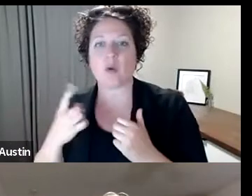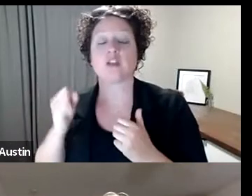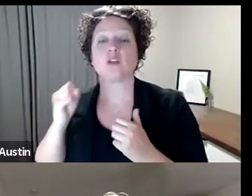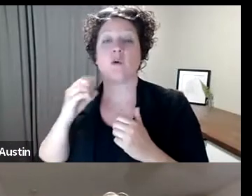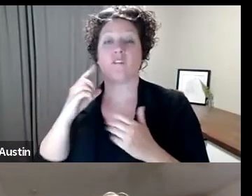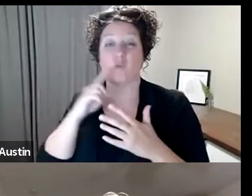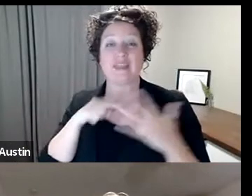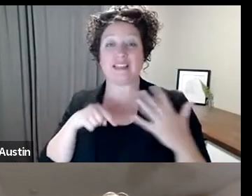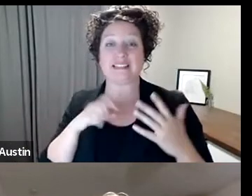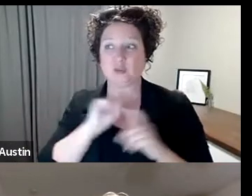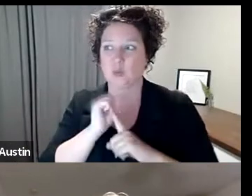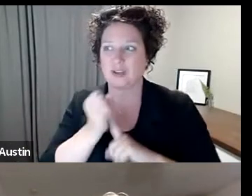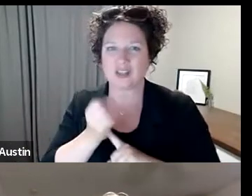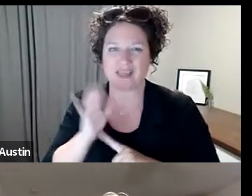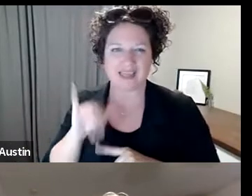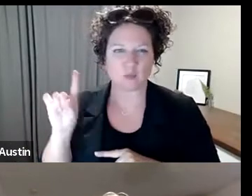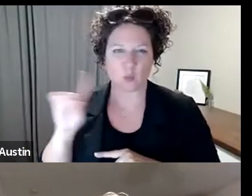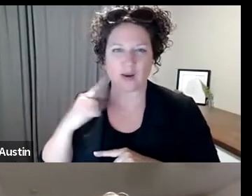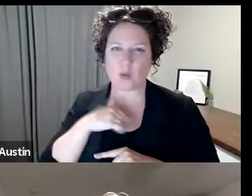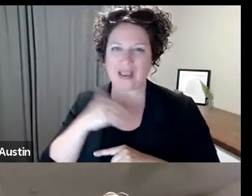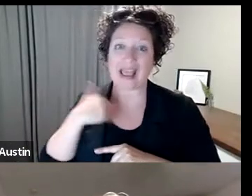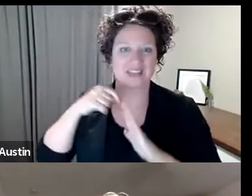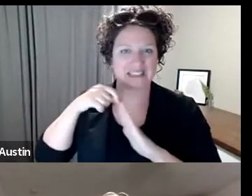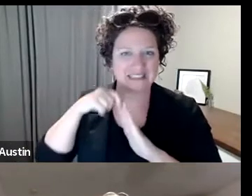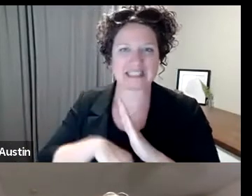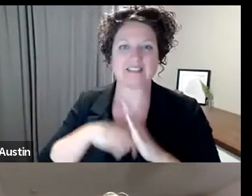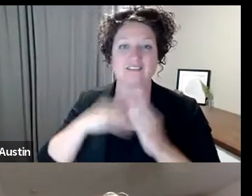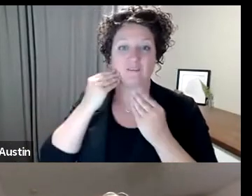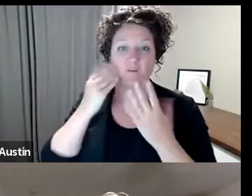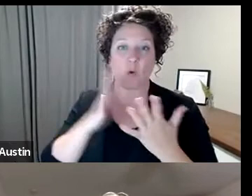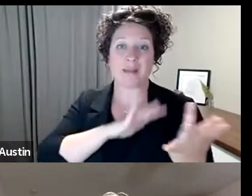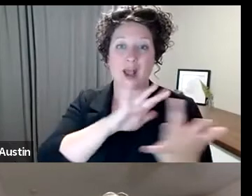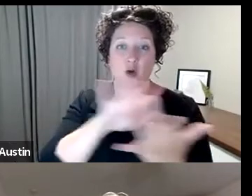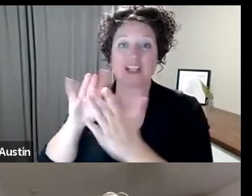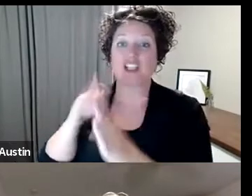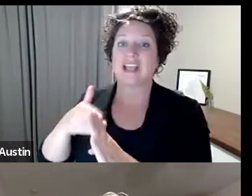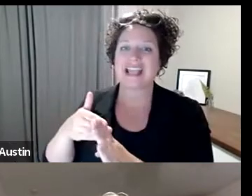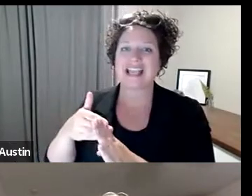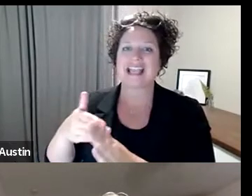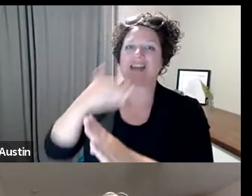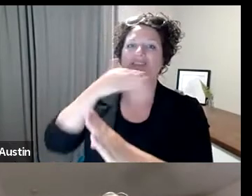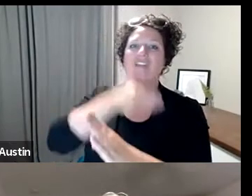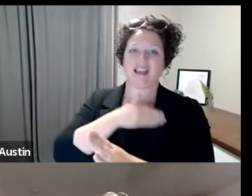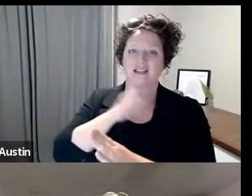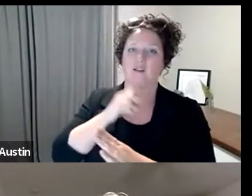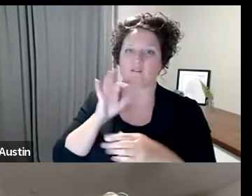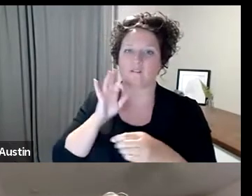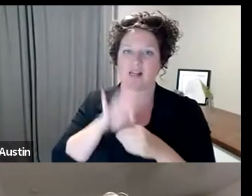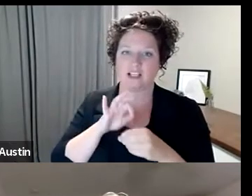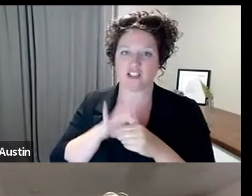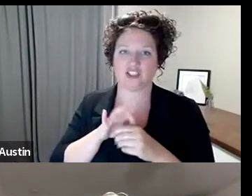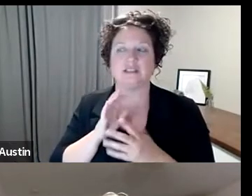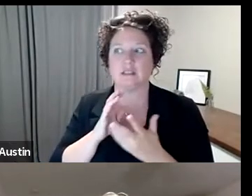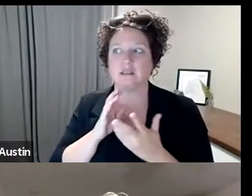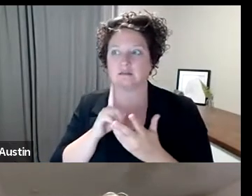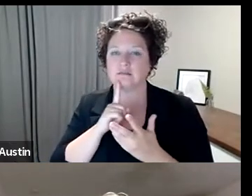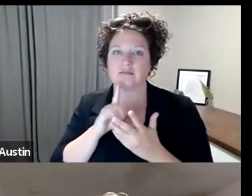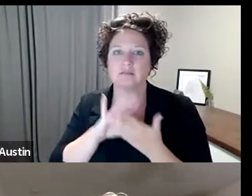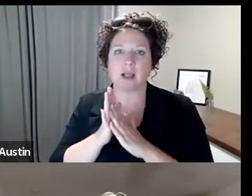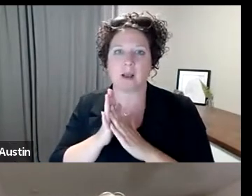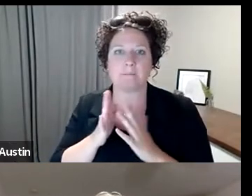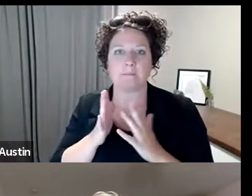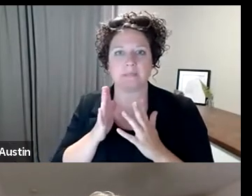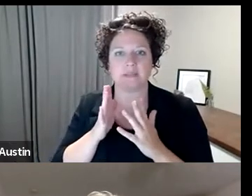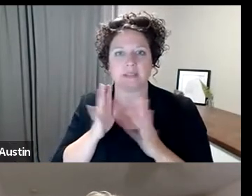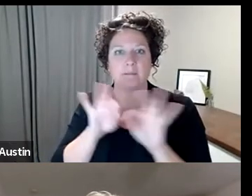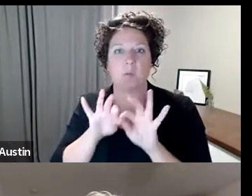cases, that's where this kind of extensive informed outreach well in advance of elections becomes so important. The